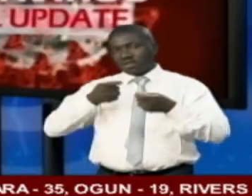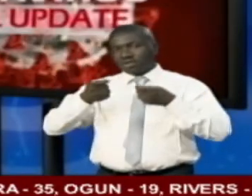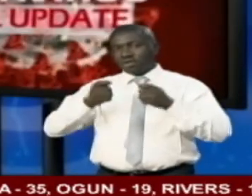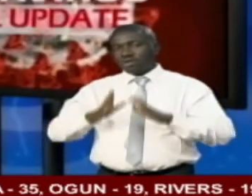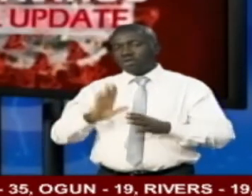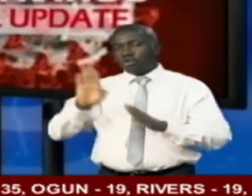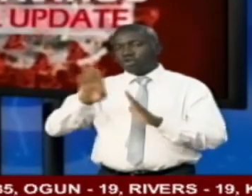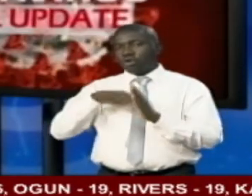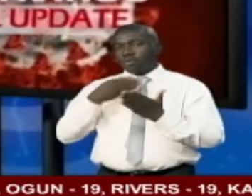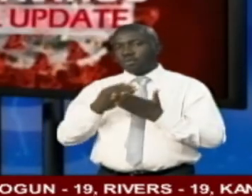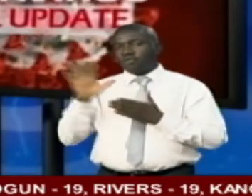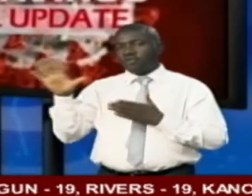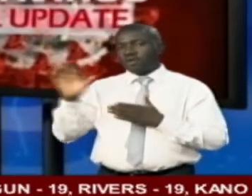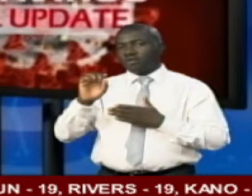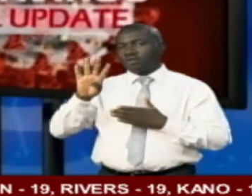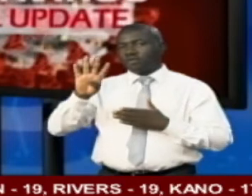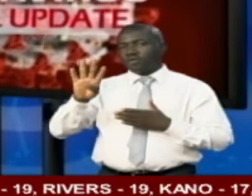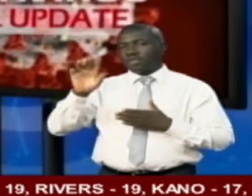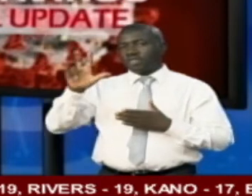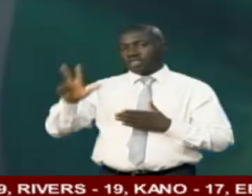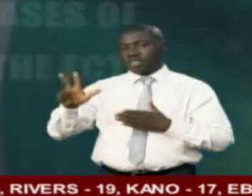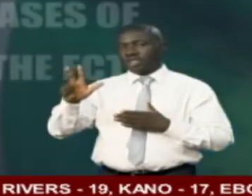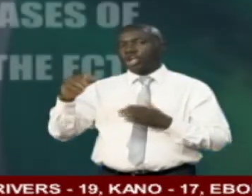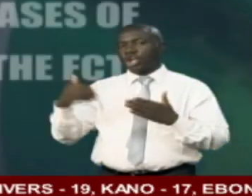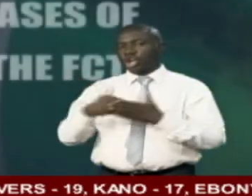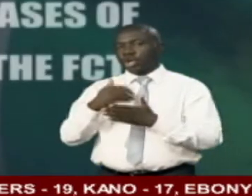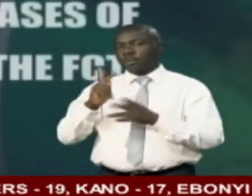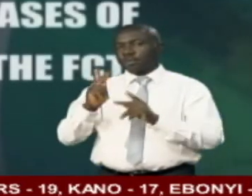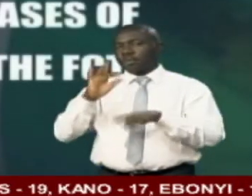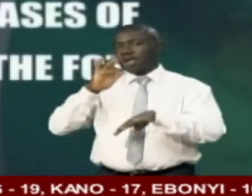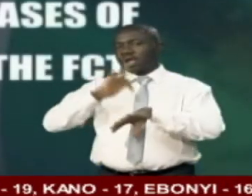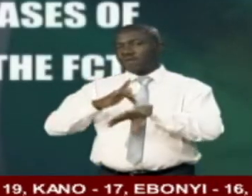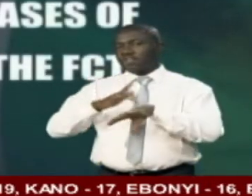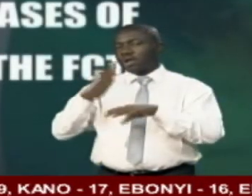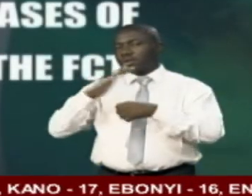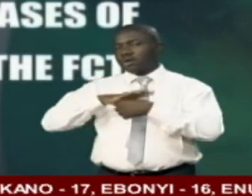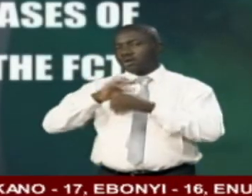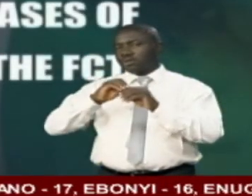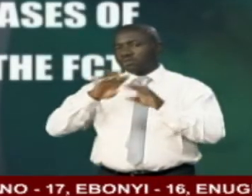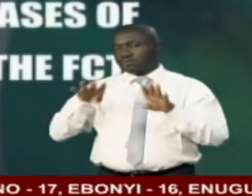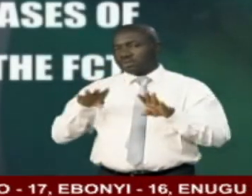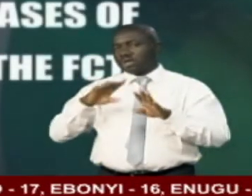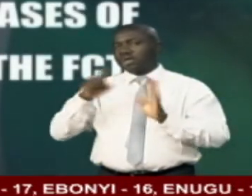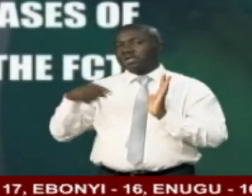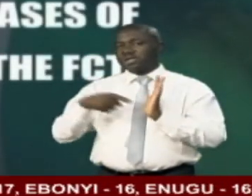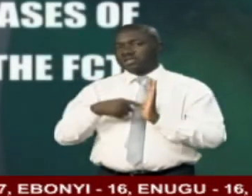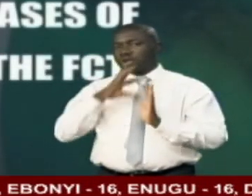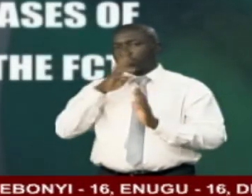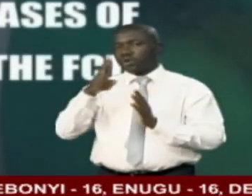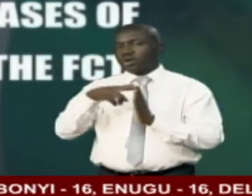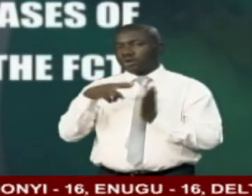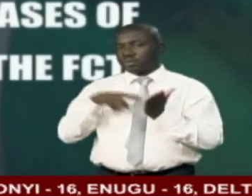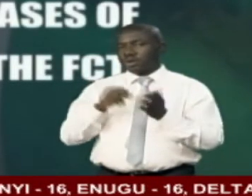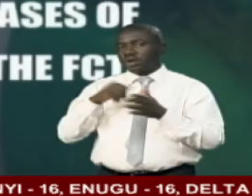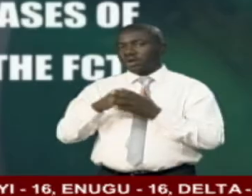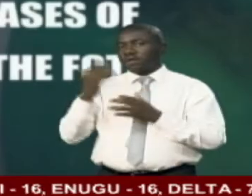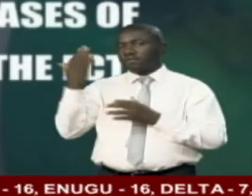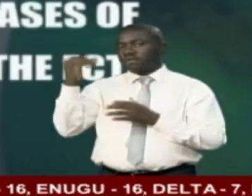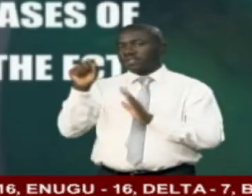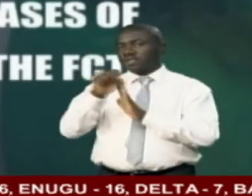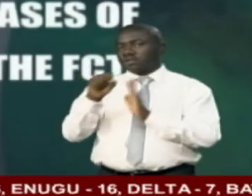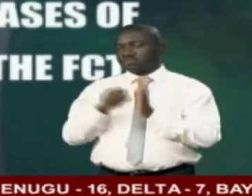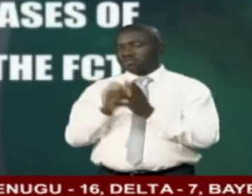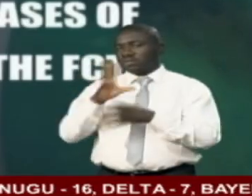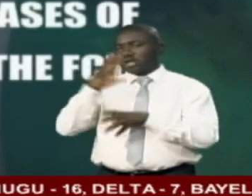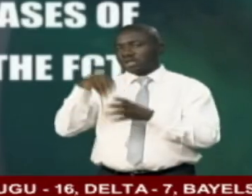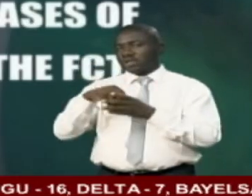confirmed 543 new cases of COVID-19 in the country. The cases were recorded in 15 states, including the Federal